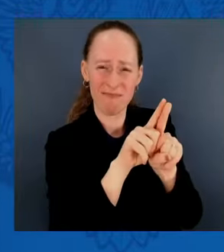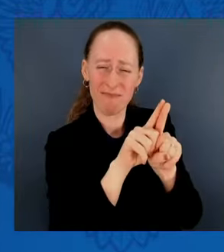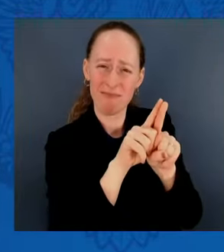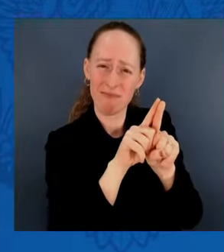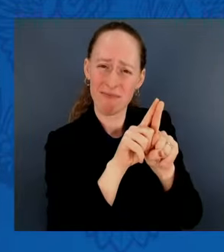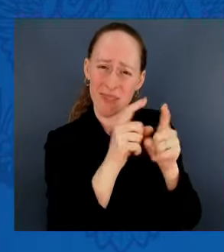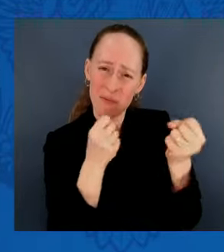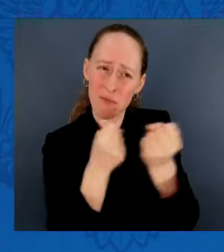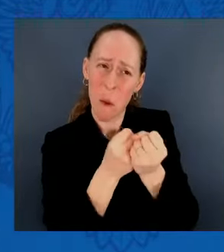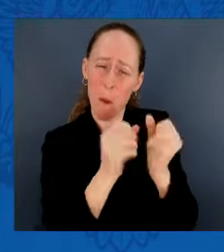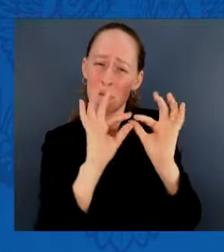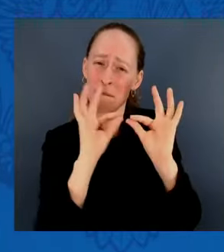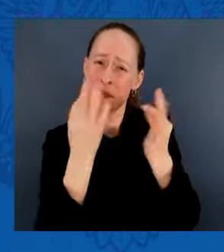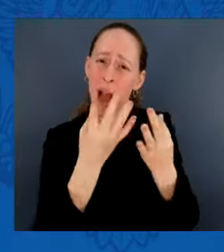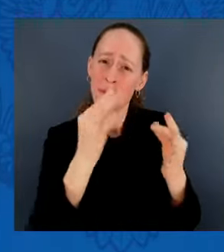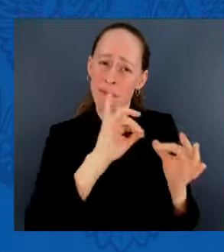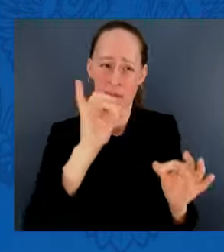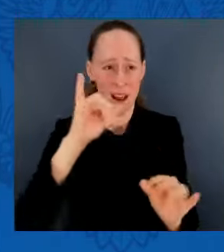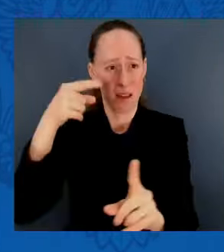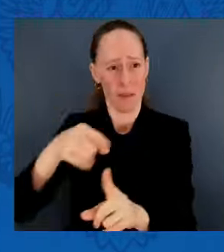Guarantee the right to IVF.